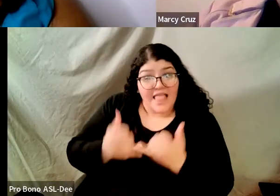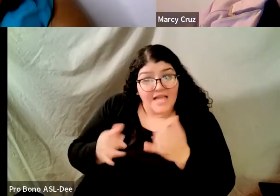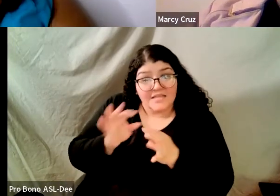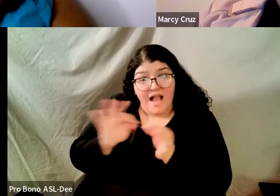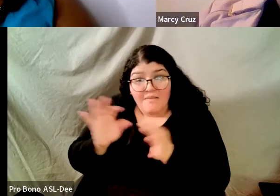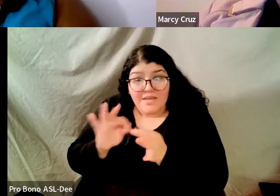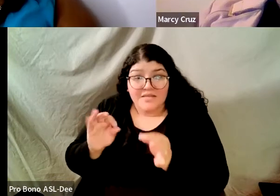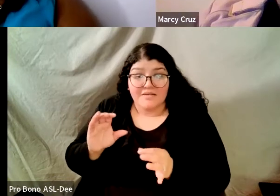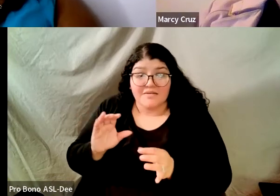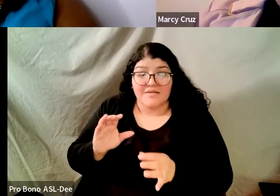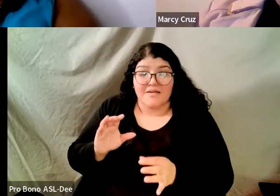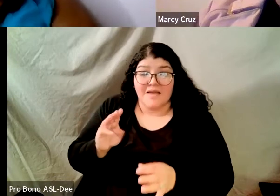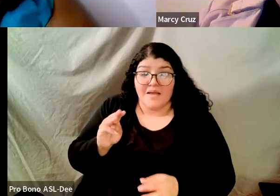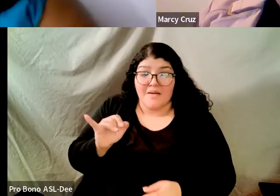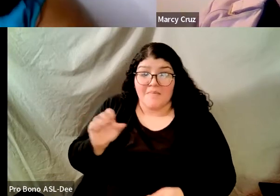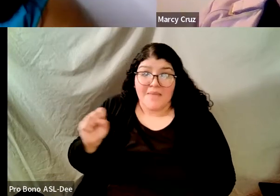Miss Lewis?